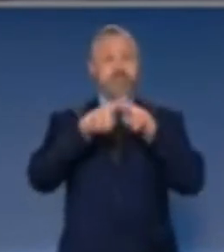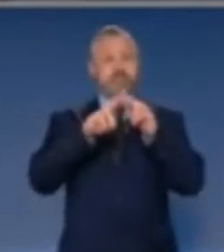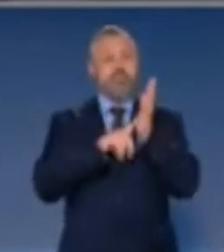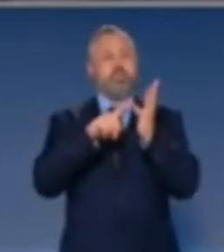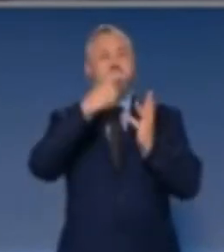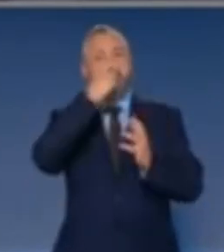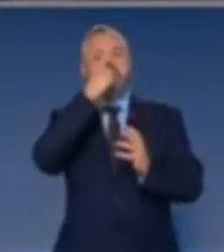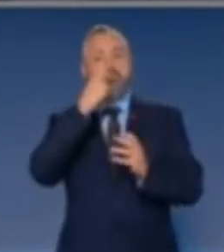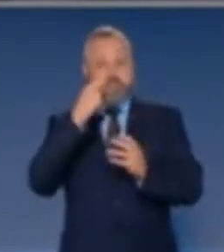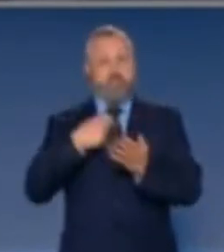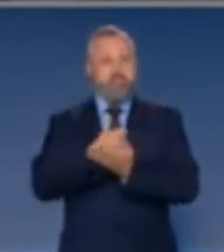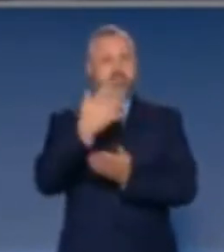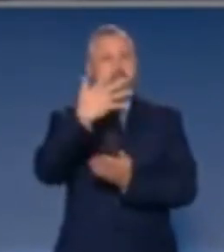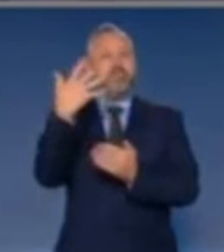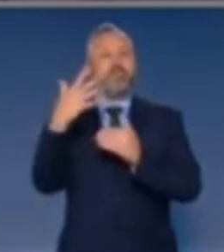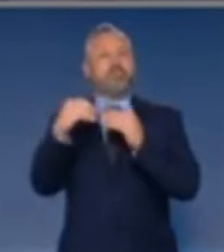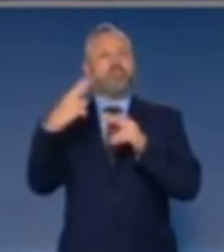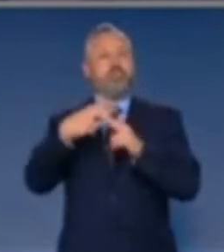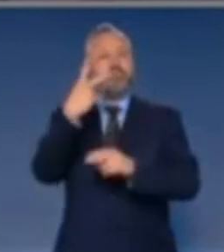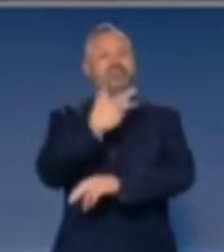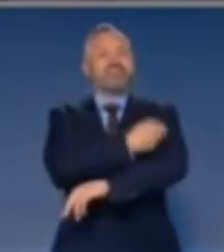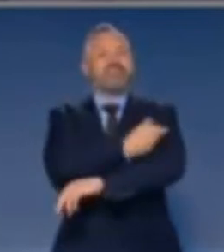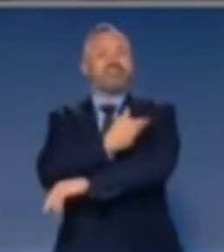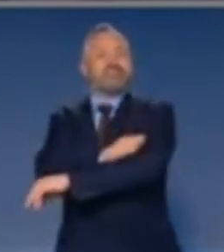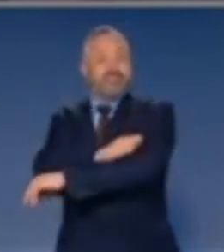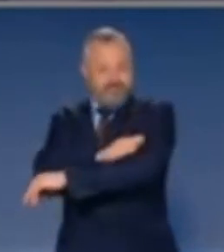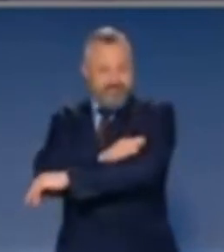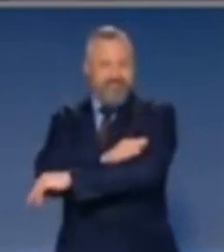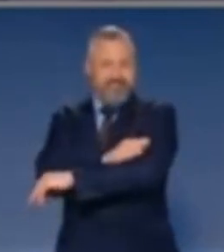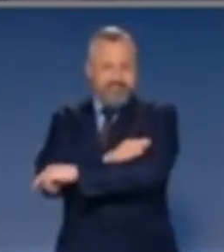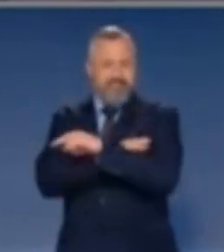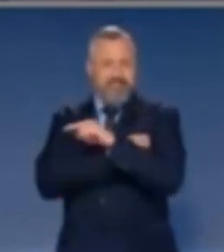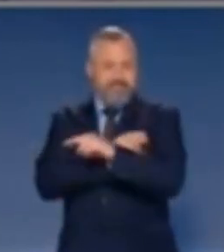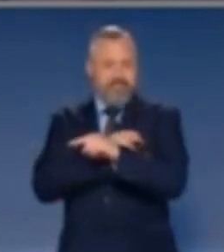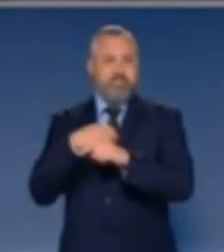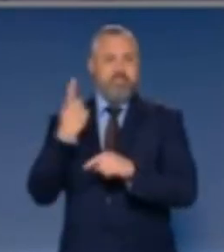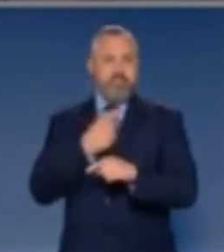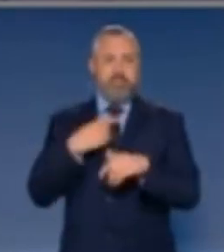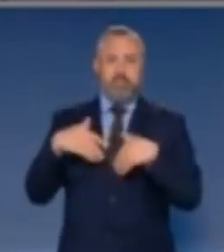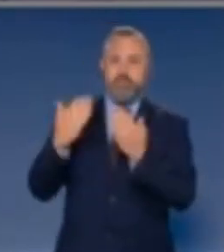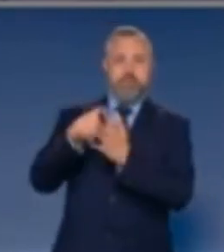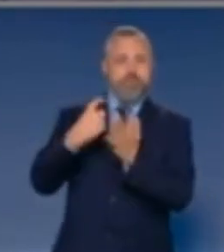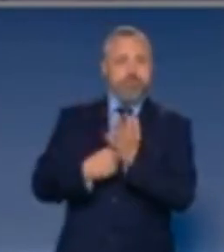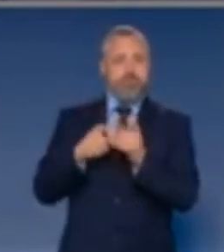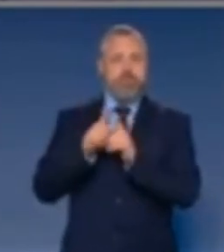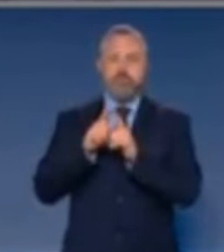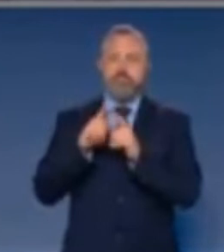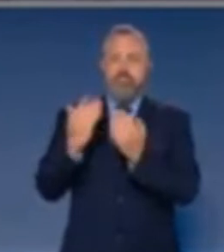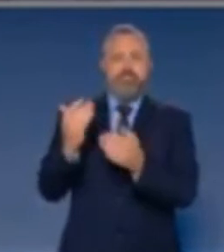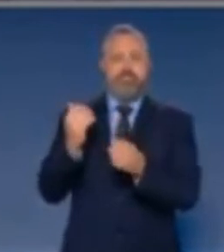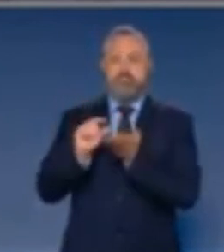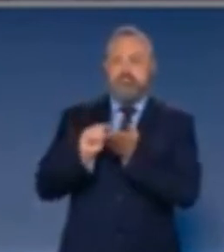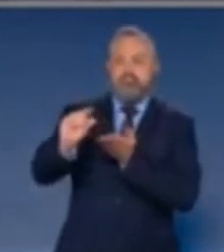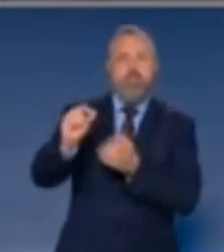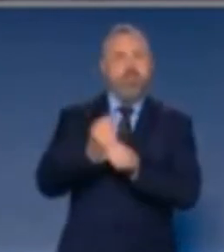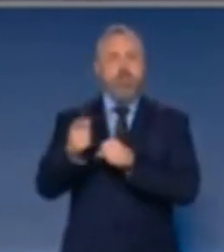payment for the two doses with a $10 practice incentive payment for completion of a second